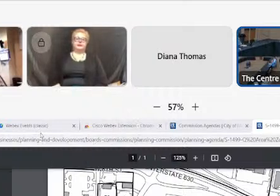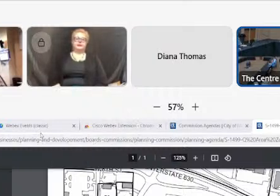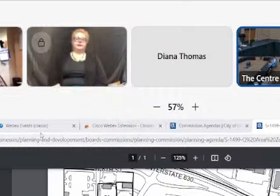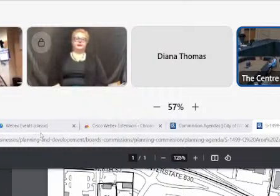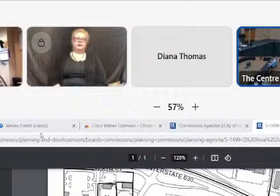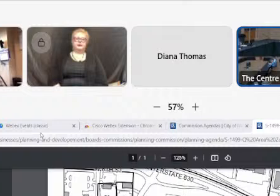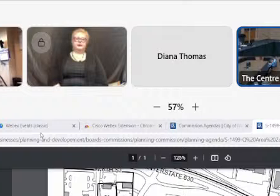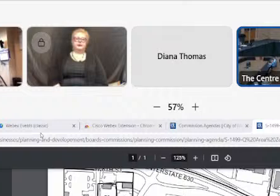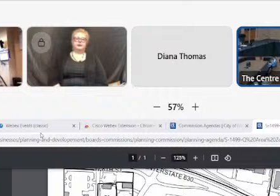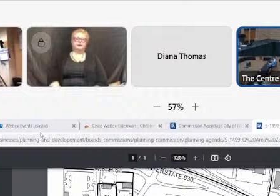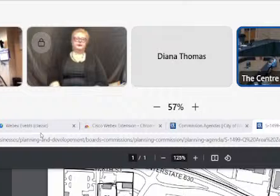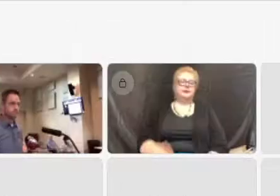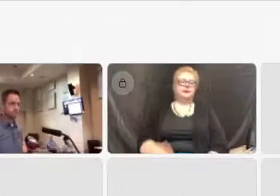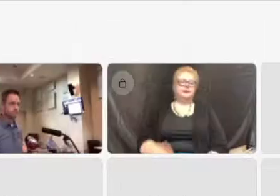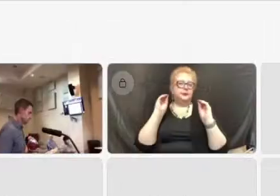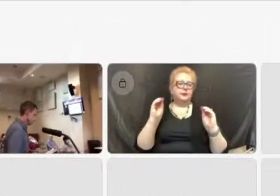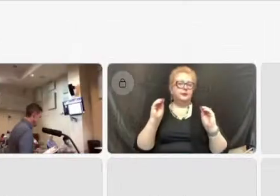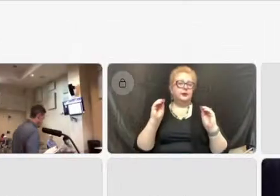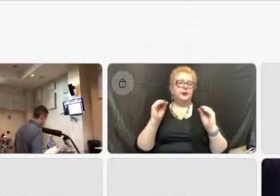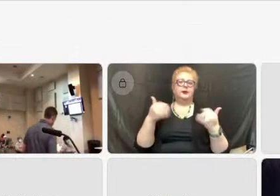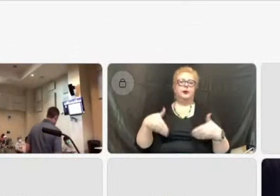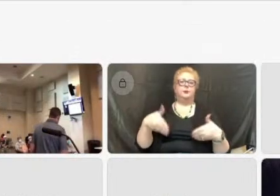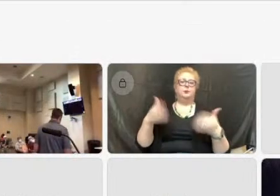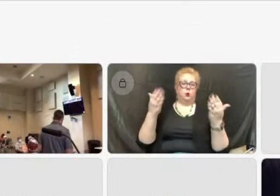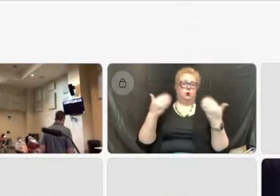Thank you. Hearing none, may we have a motion?